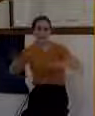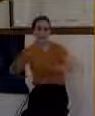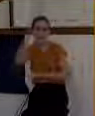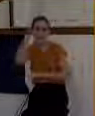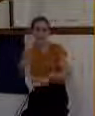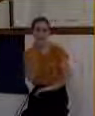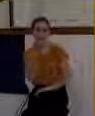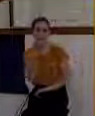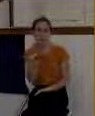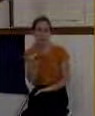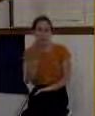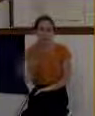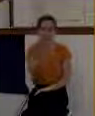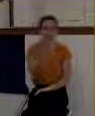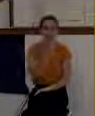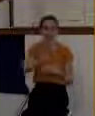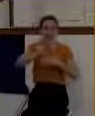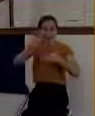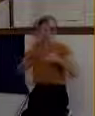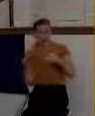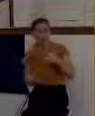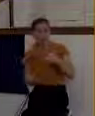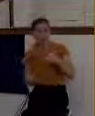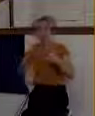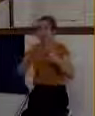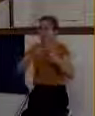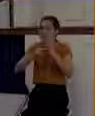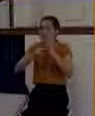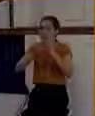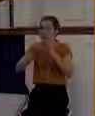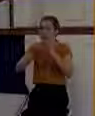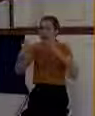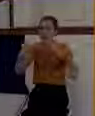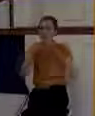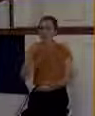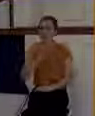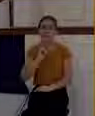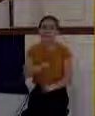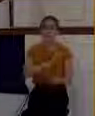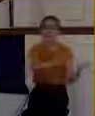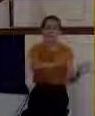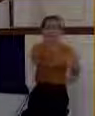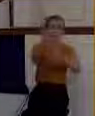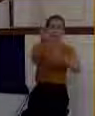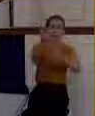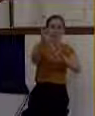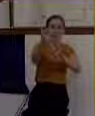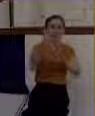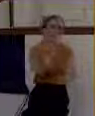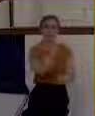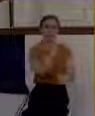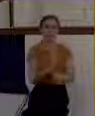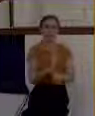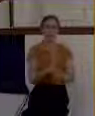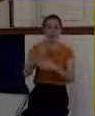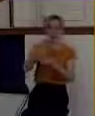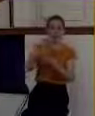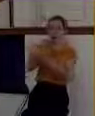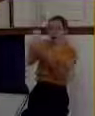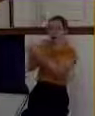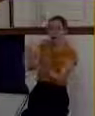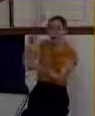destiny awaiting Israel and Judah. Israel has become unfaithful. Judah can speak the word that Israel needs to hear, but